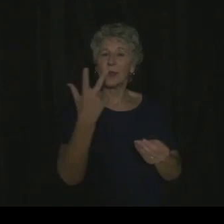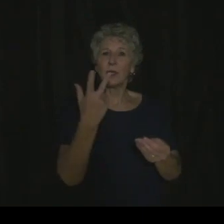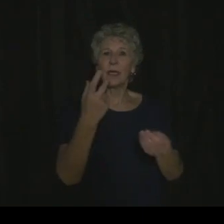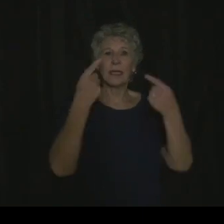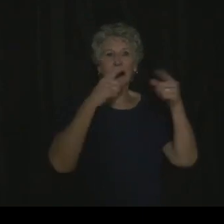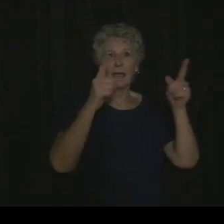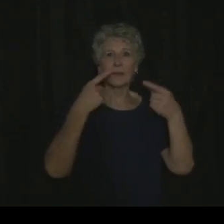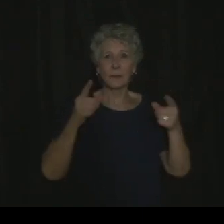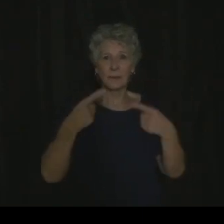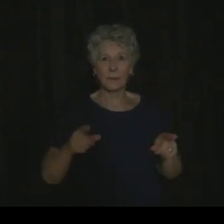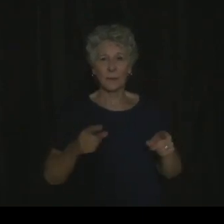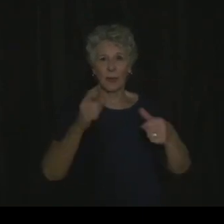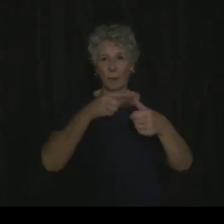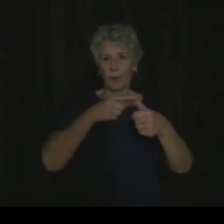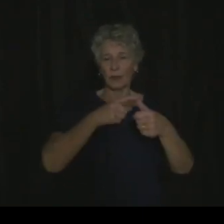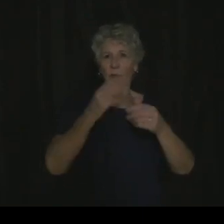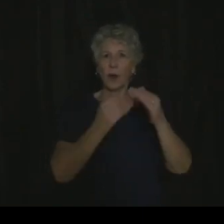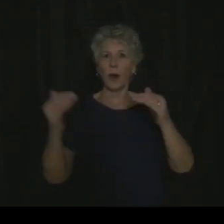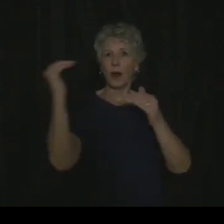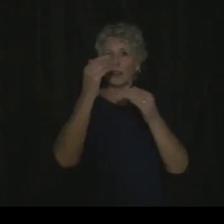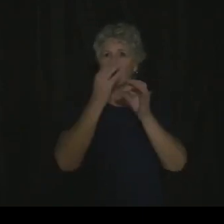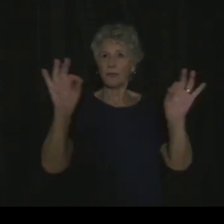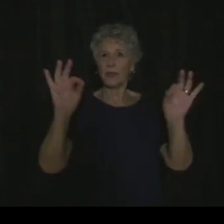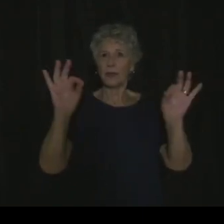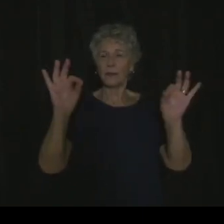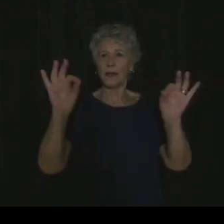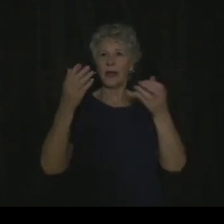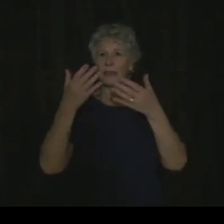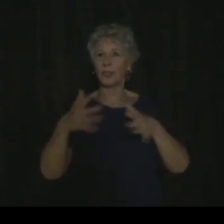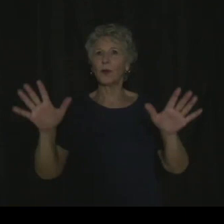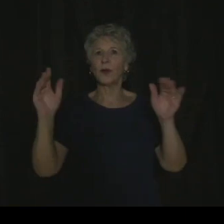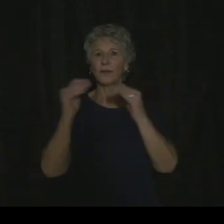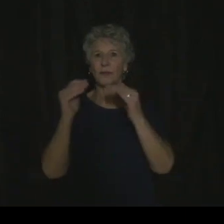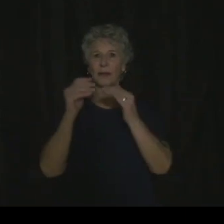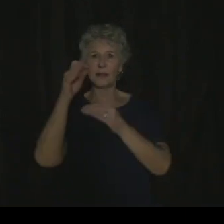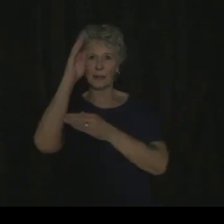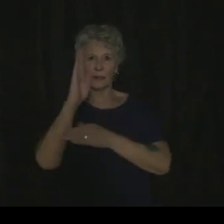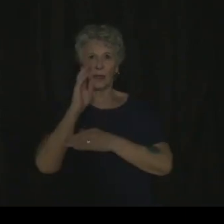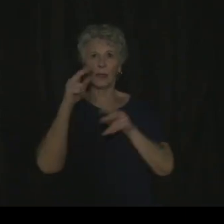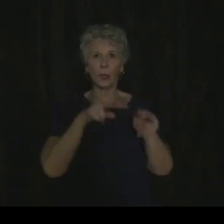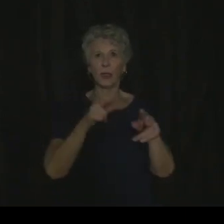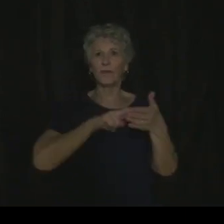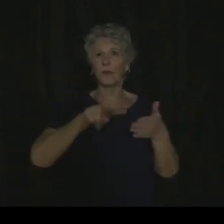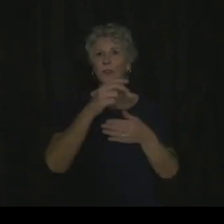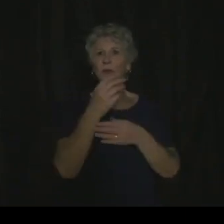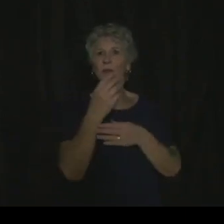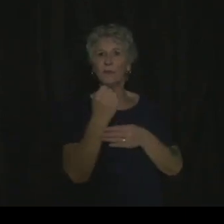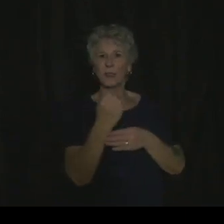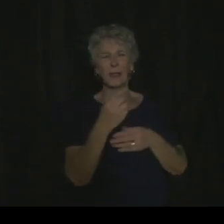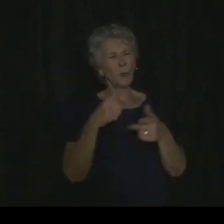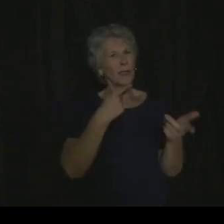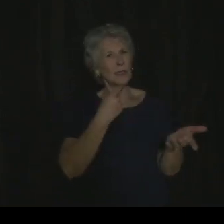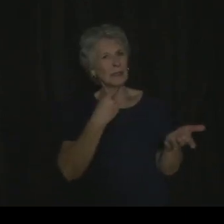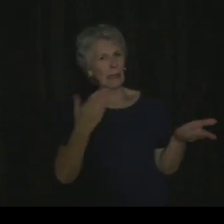ultimate freedom and total fairness of God. So let's look at verse 14. What shall we